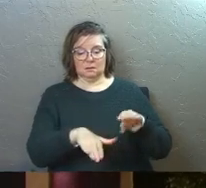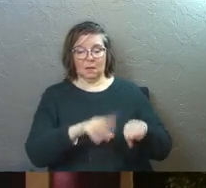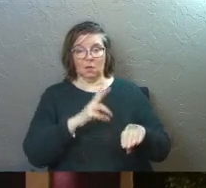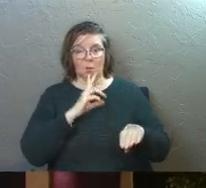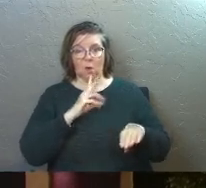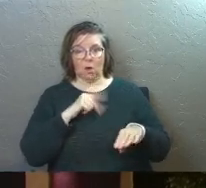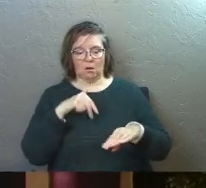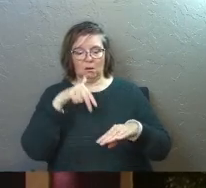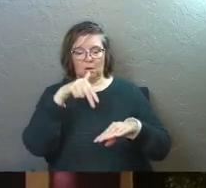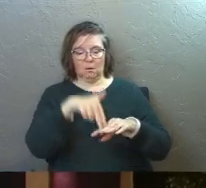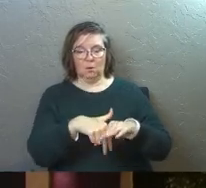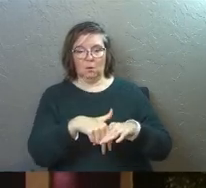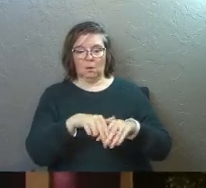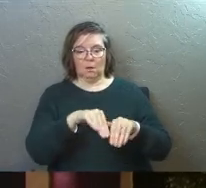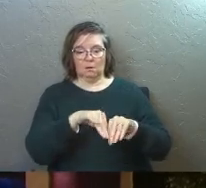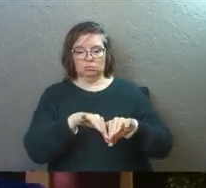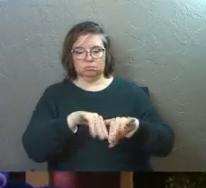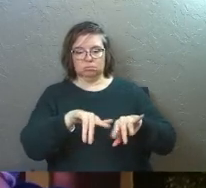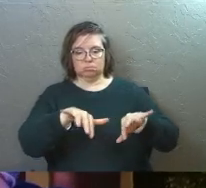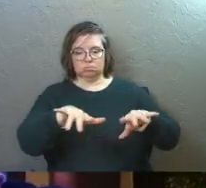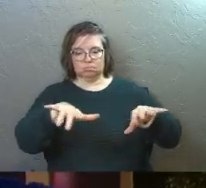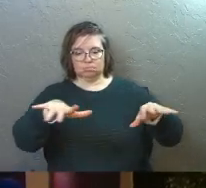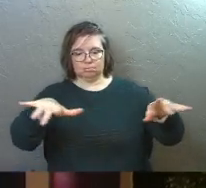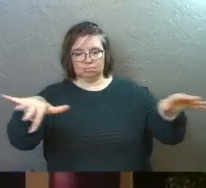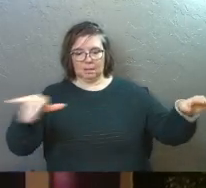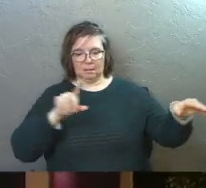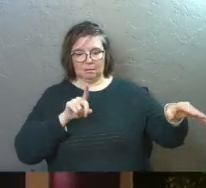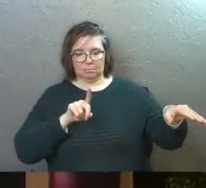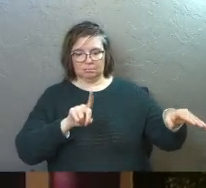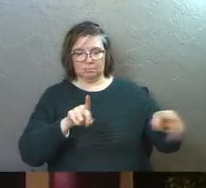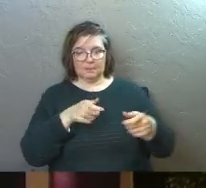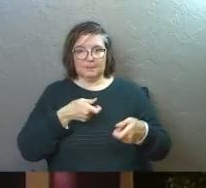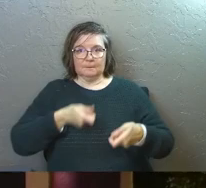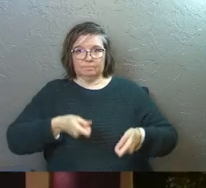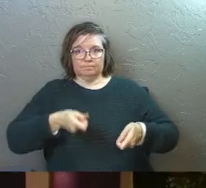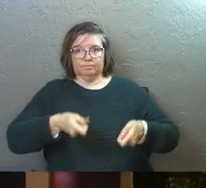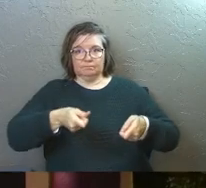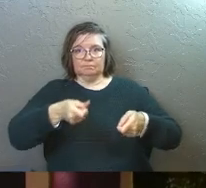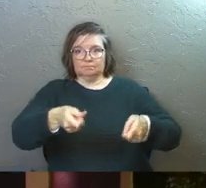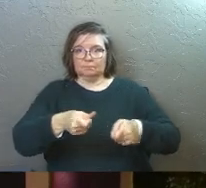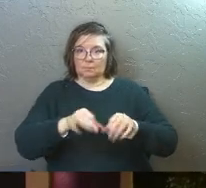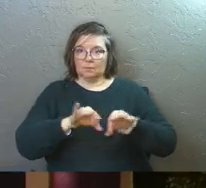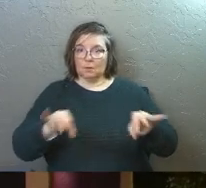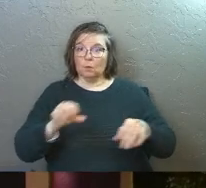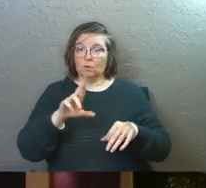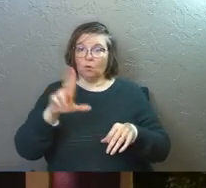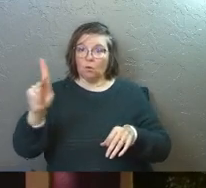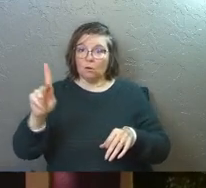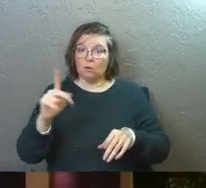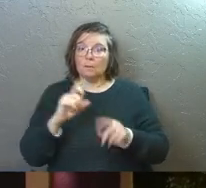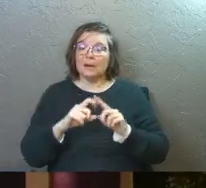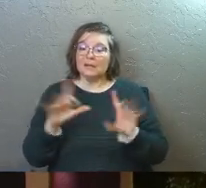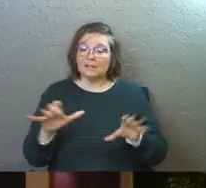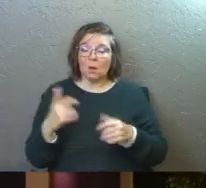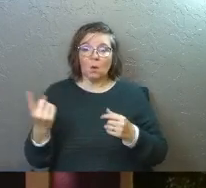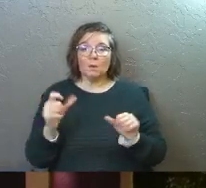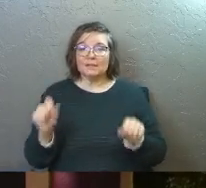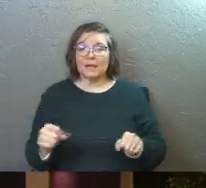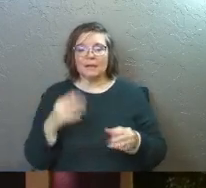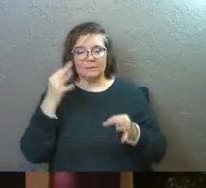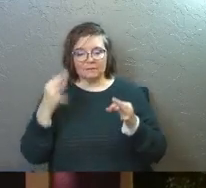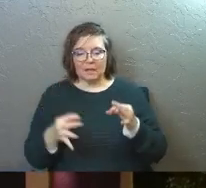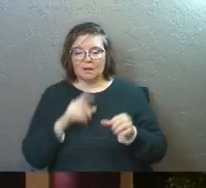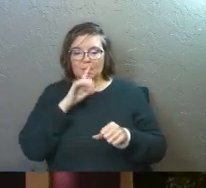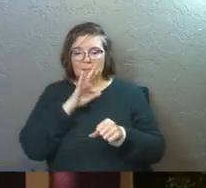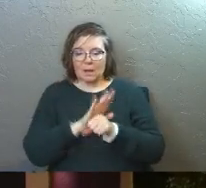of my people will cross on dry ground. Joshua's like, all right, right? It's like, this sounds a little sketch, Lord, you know? But God does what he always can do. God is